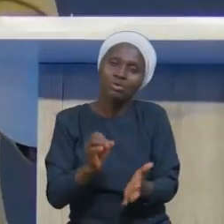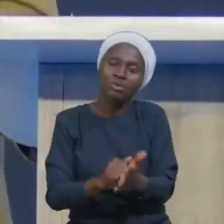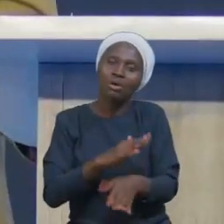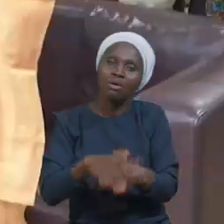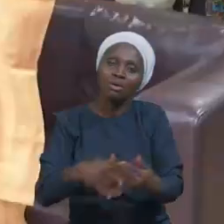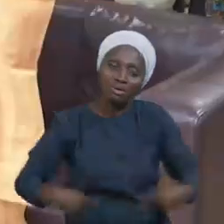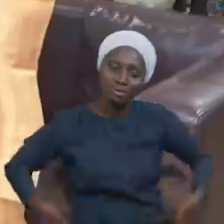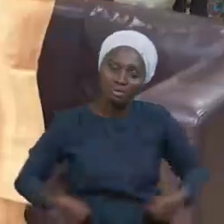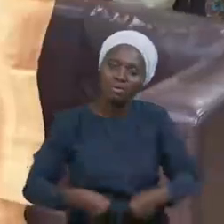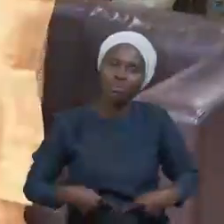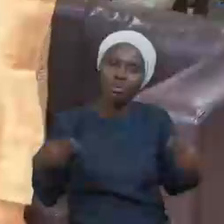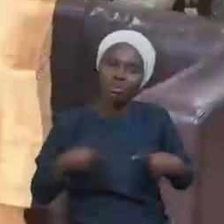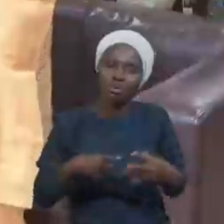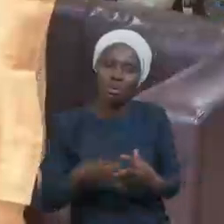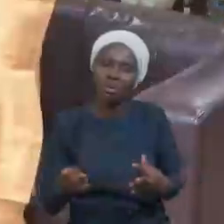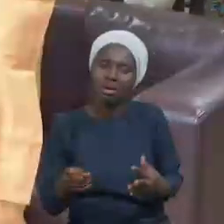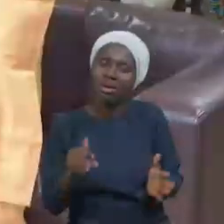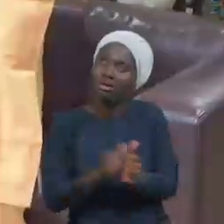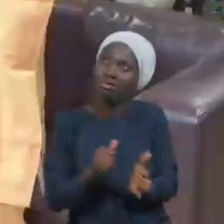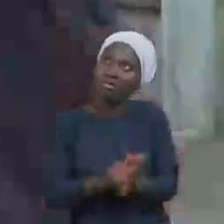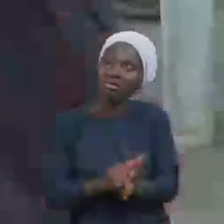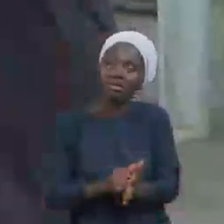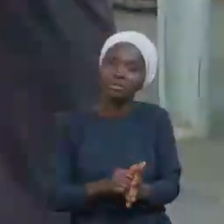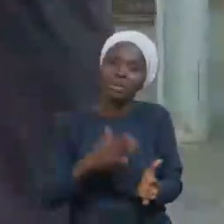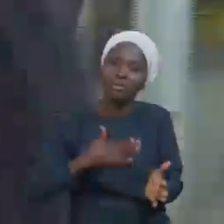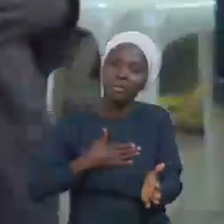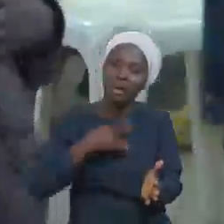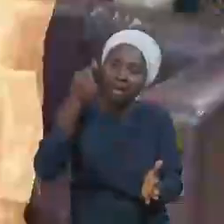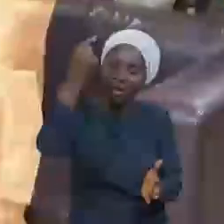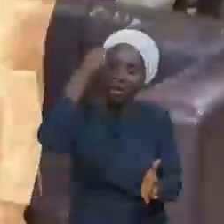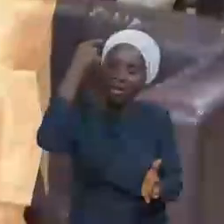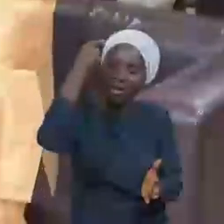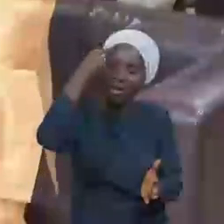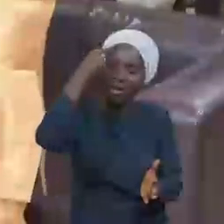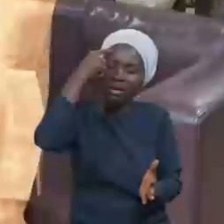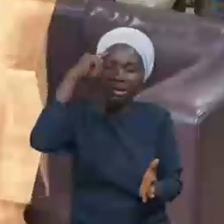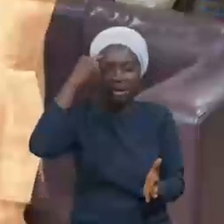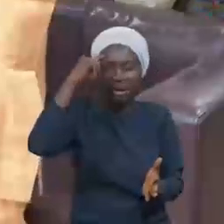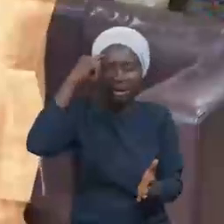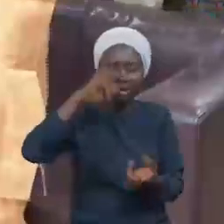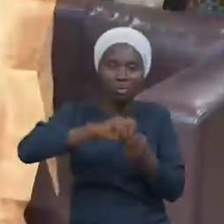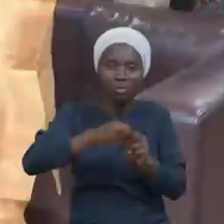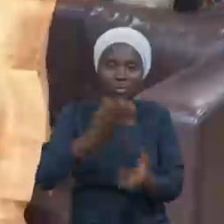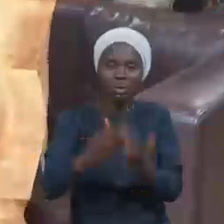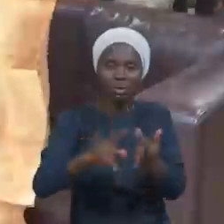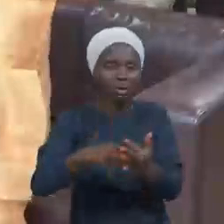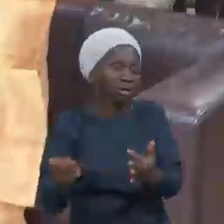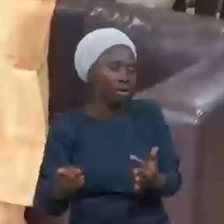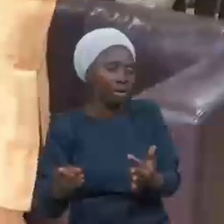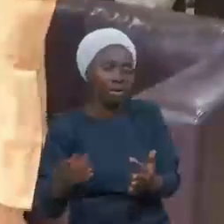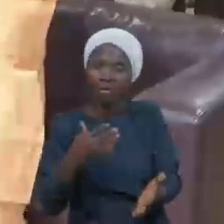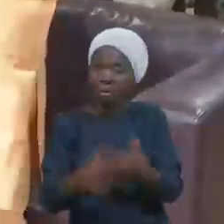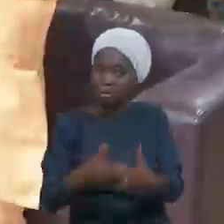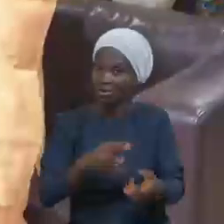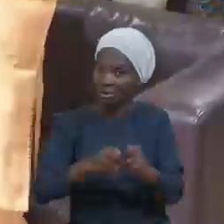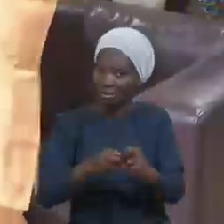might happen, that my brain problem might vanish away. Whatever the problem, raise